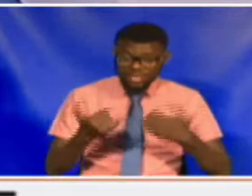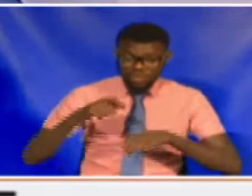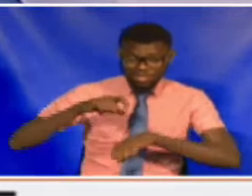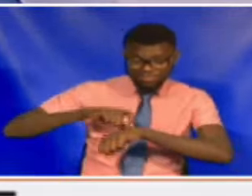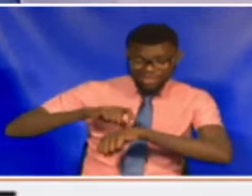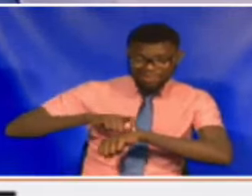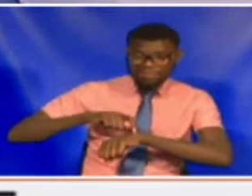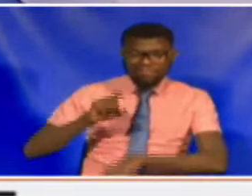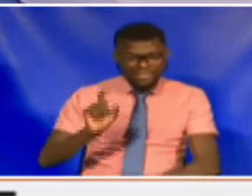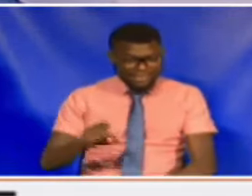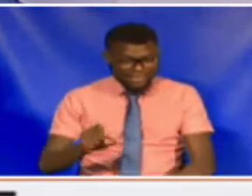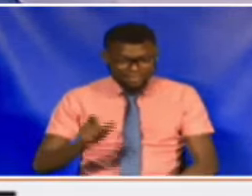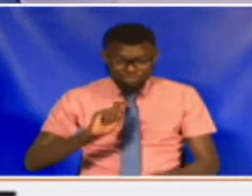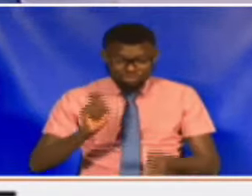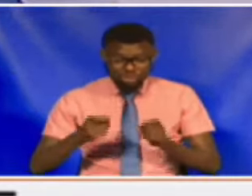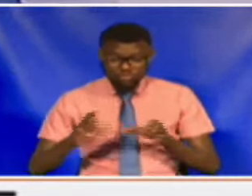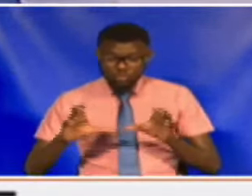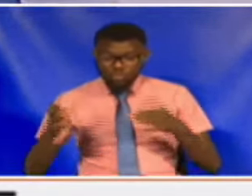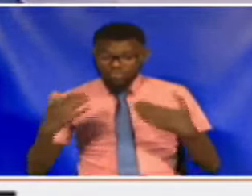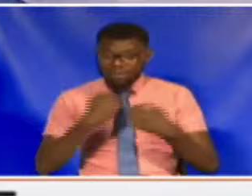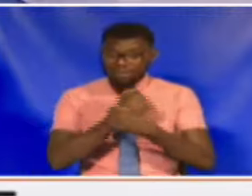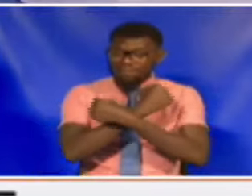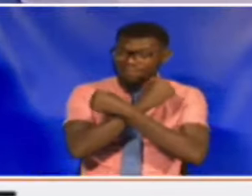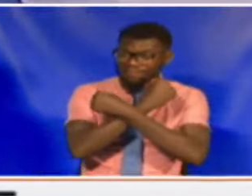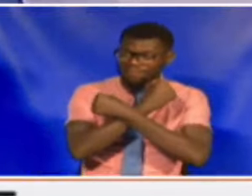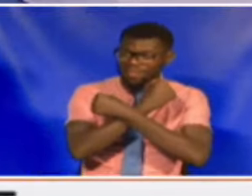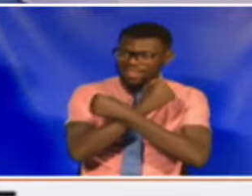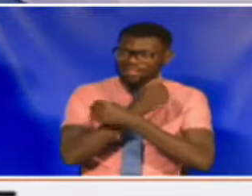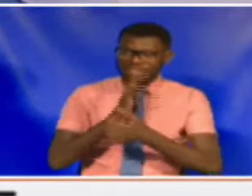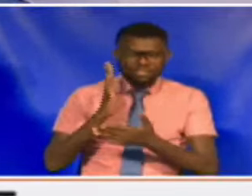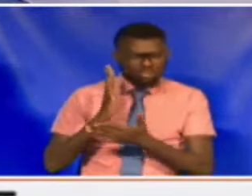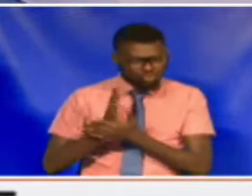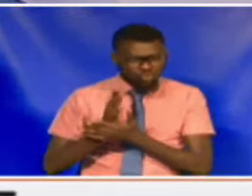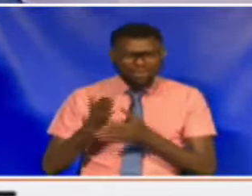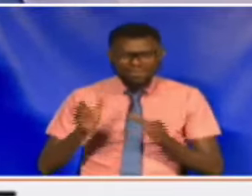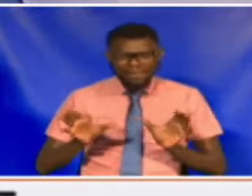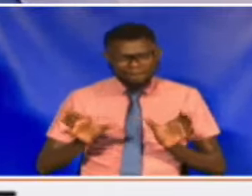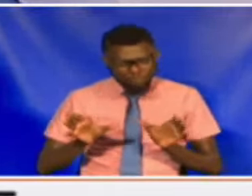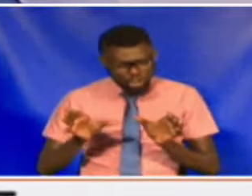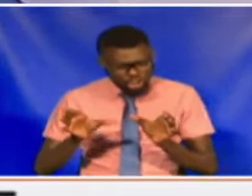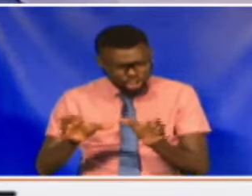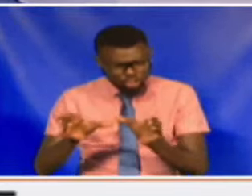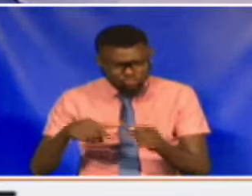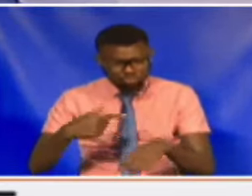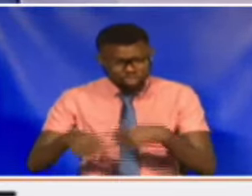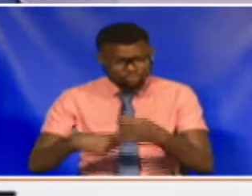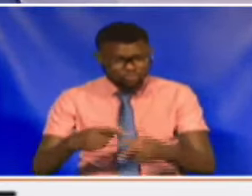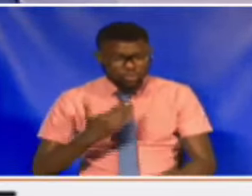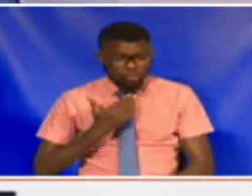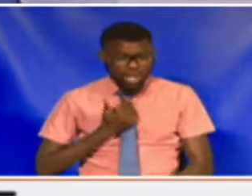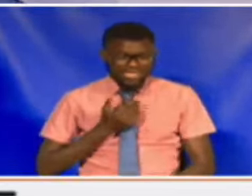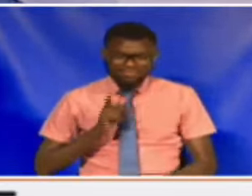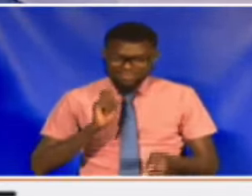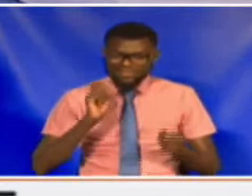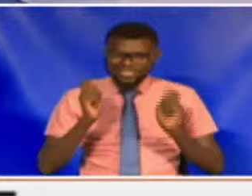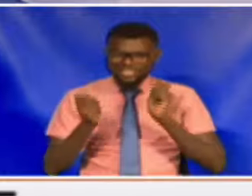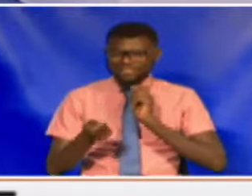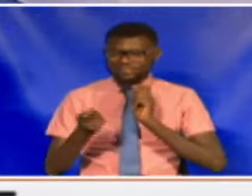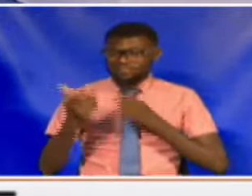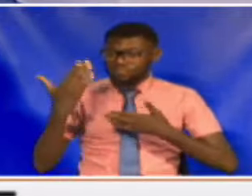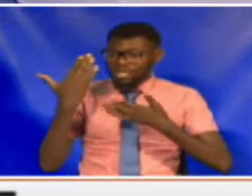this change, if the Gen Z, indeed Gen Zs, must continue to push so that we realize the changes that can come with this